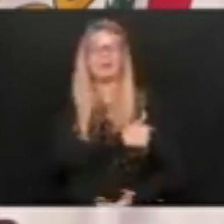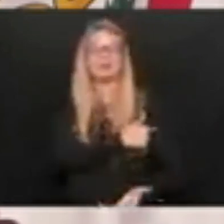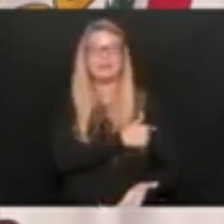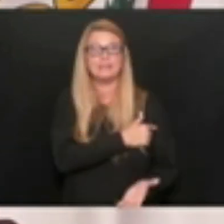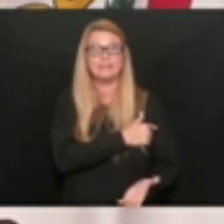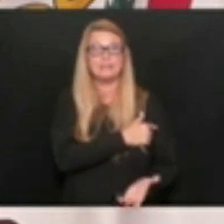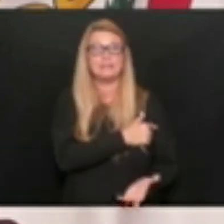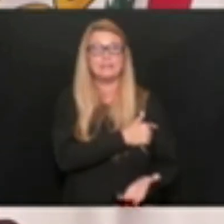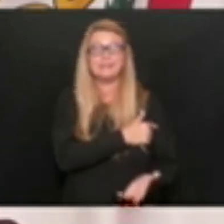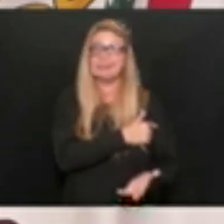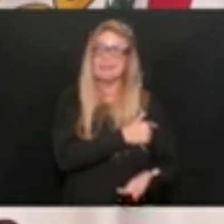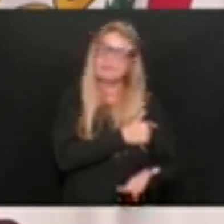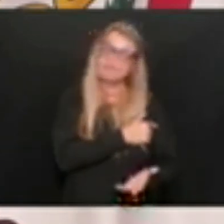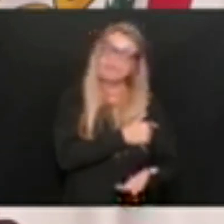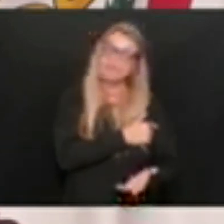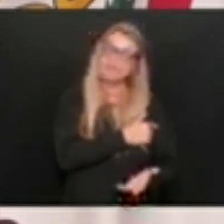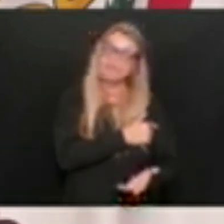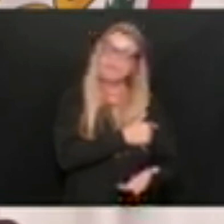had the vaccines?